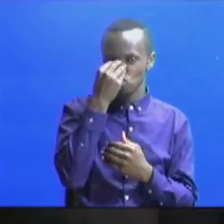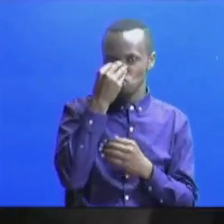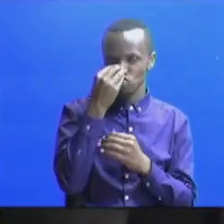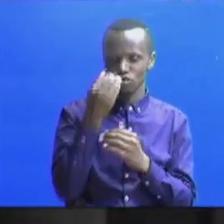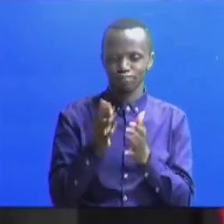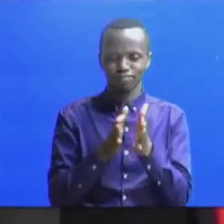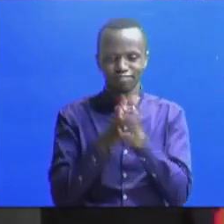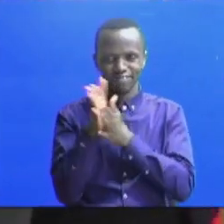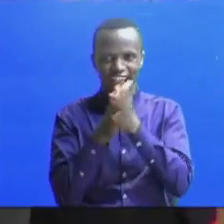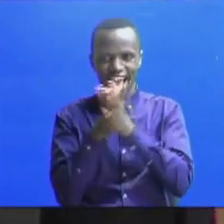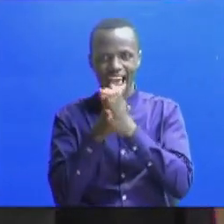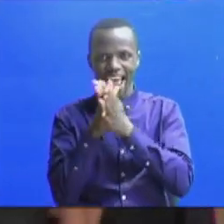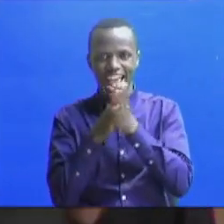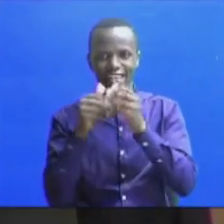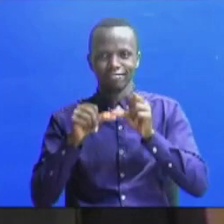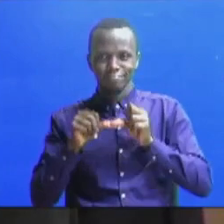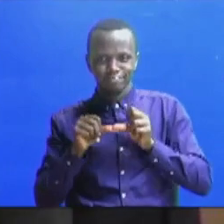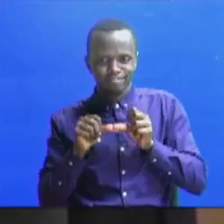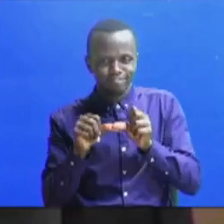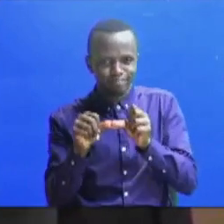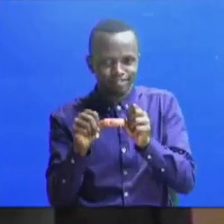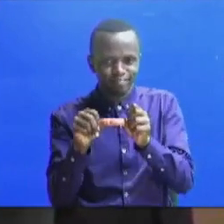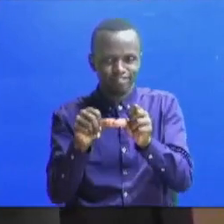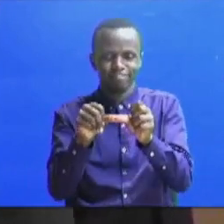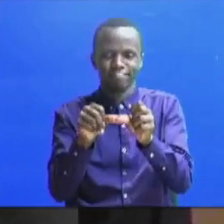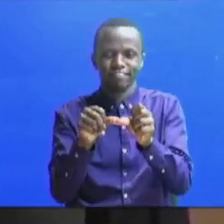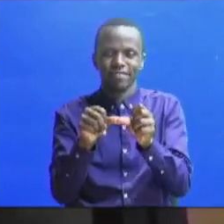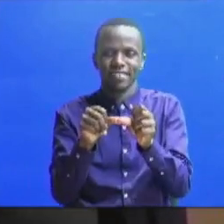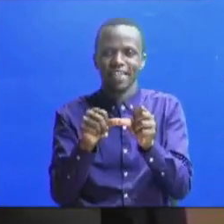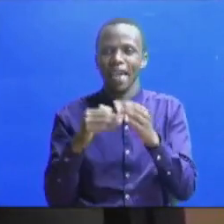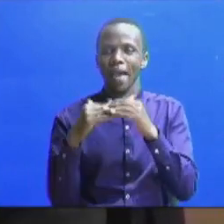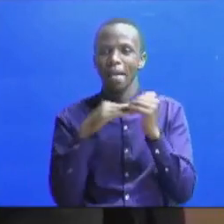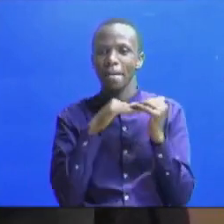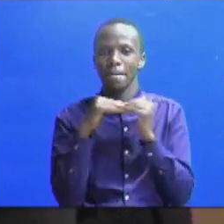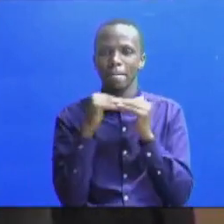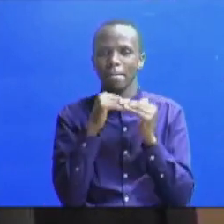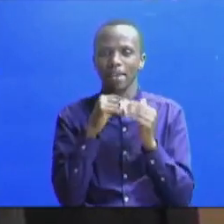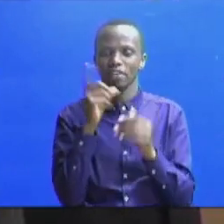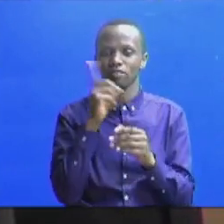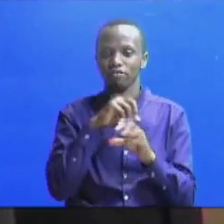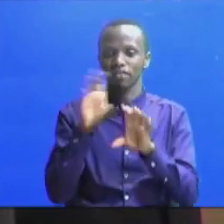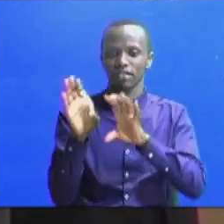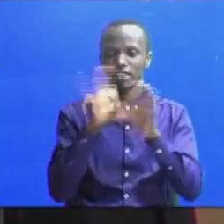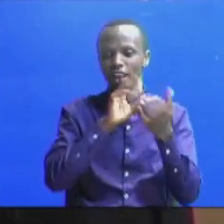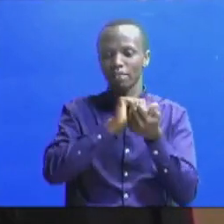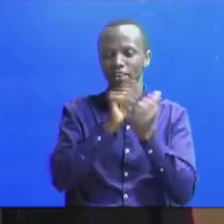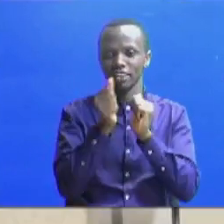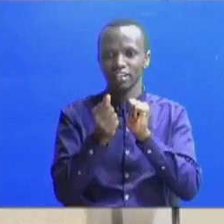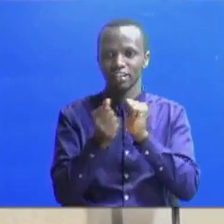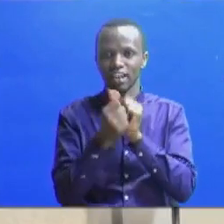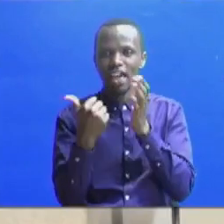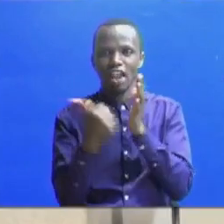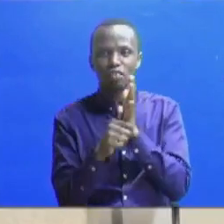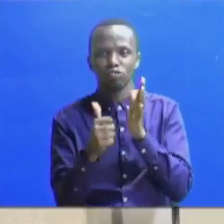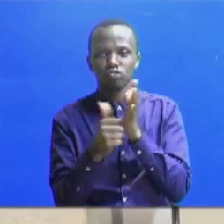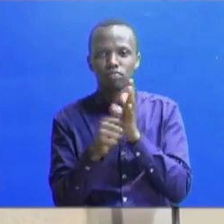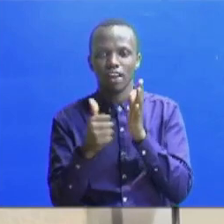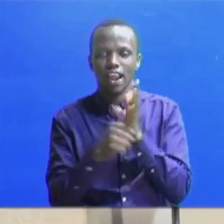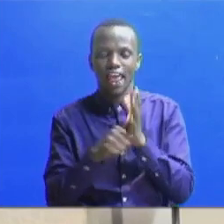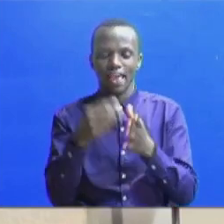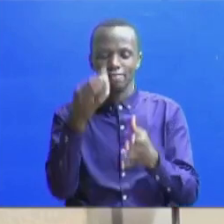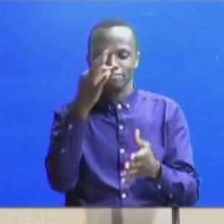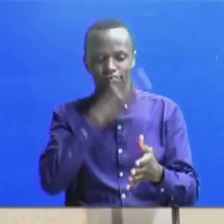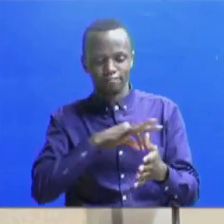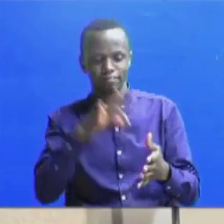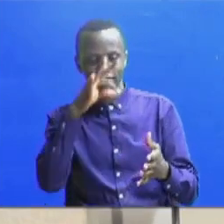go beyond incremental measures that are insufficient in combating climate crisis and fail to bring investment benefits